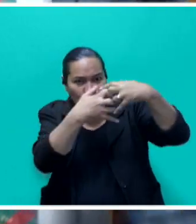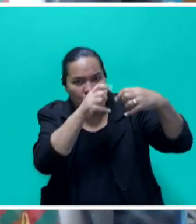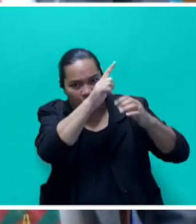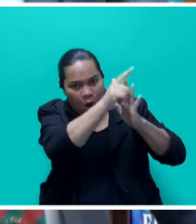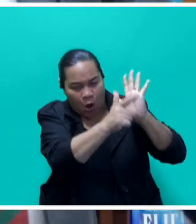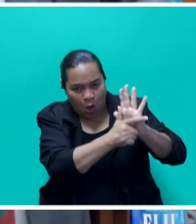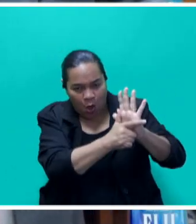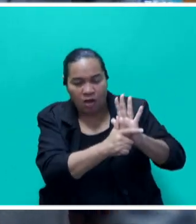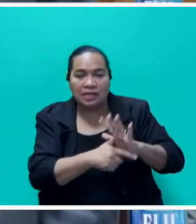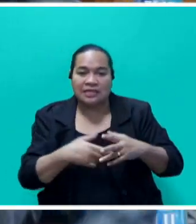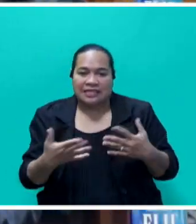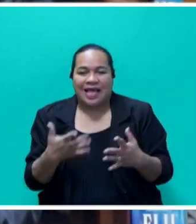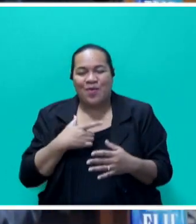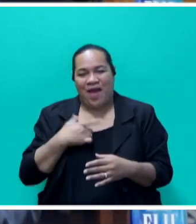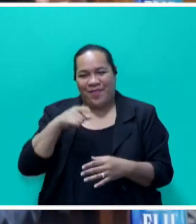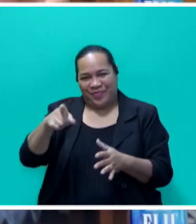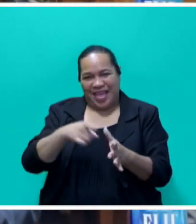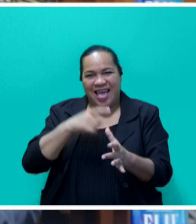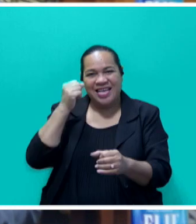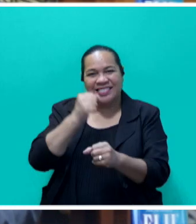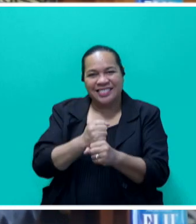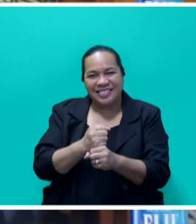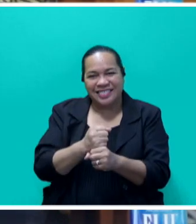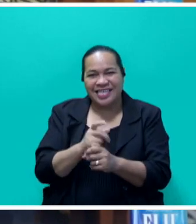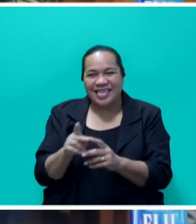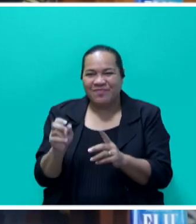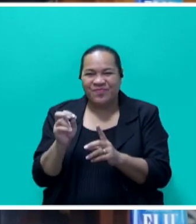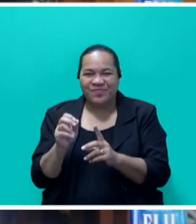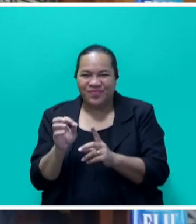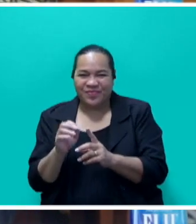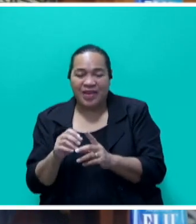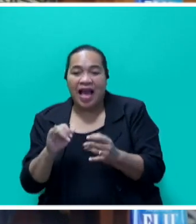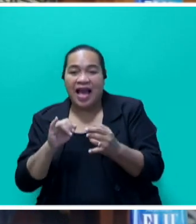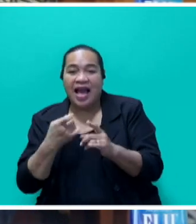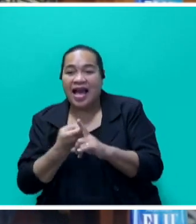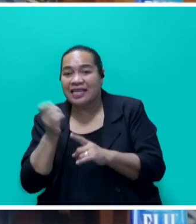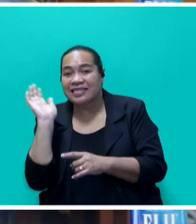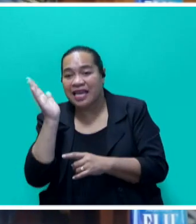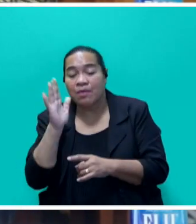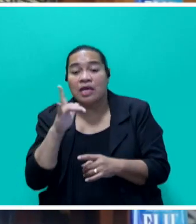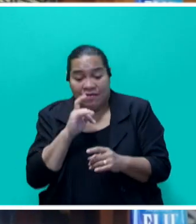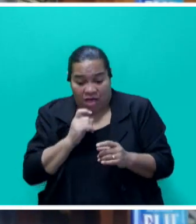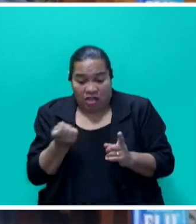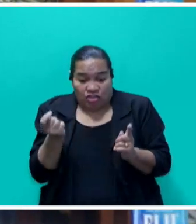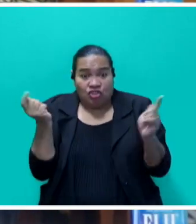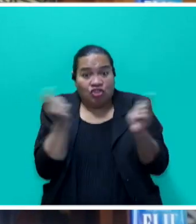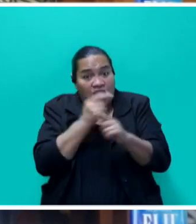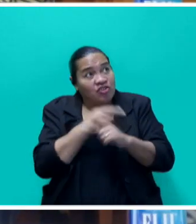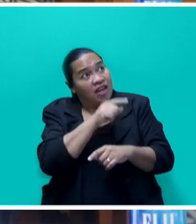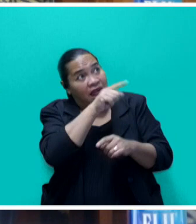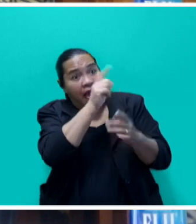that the Honorable AG was talking about. When there are changes externally, we have to look at changes